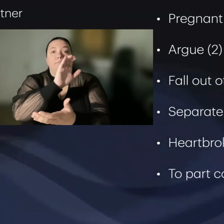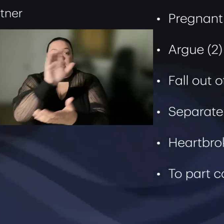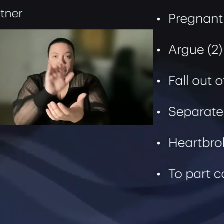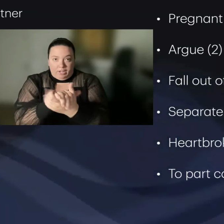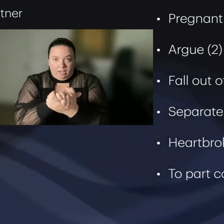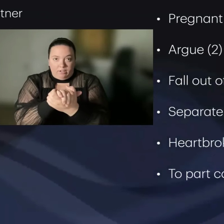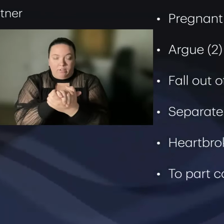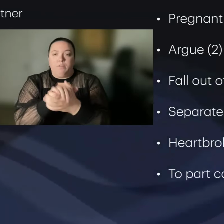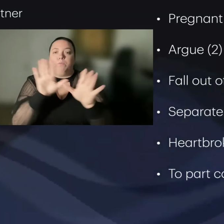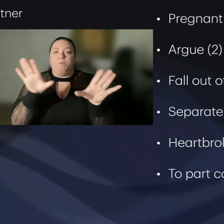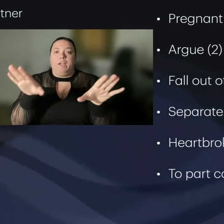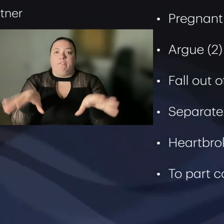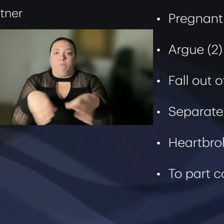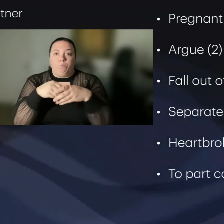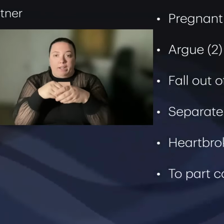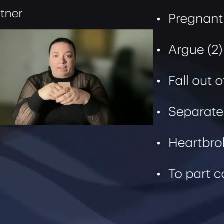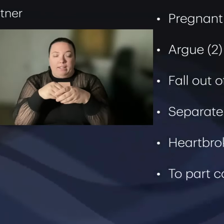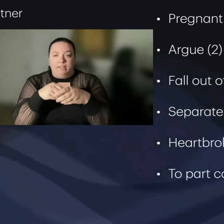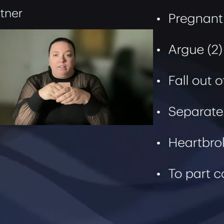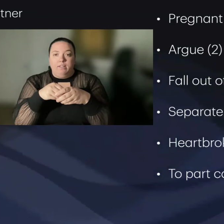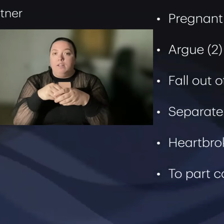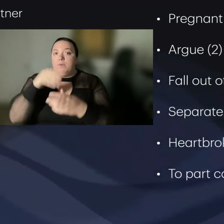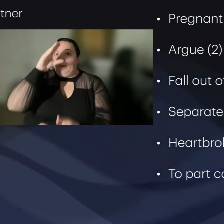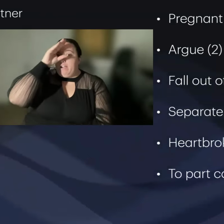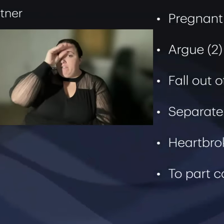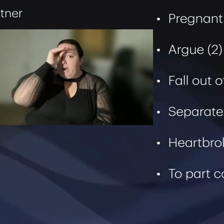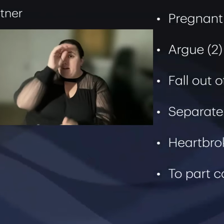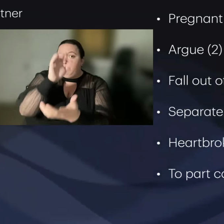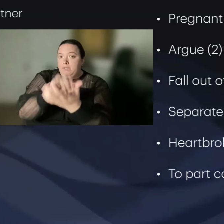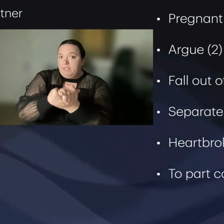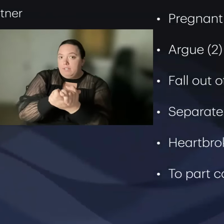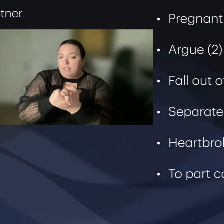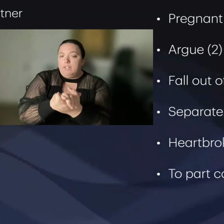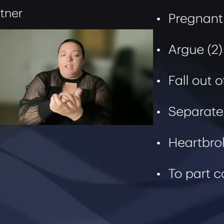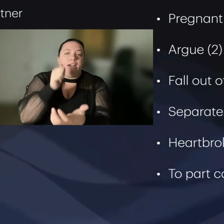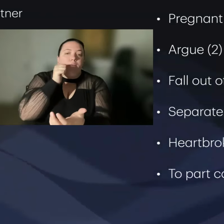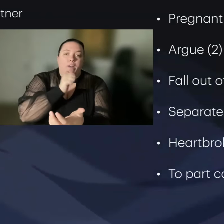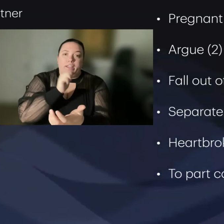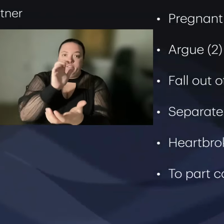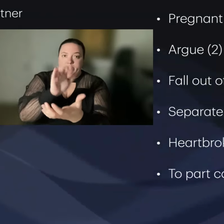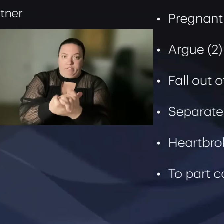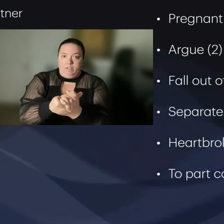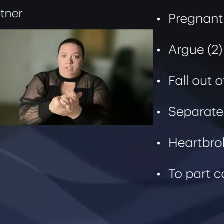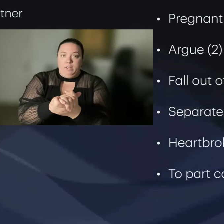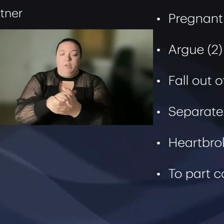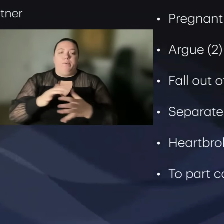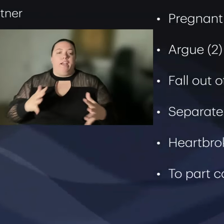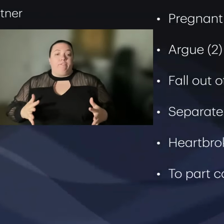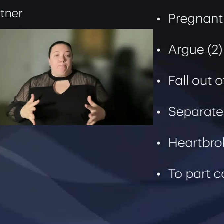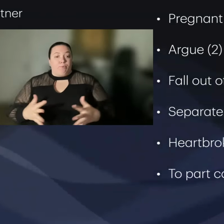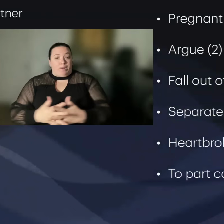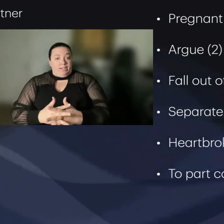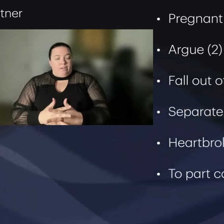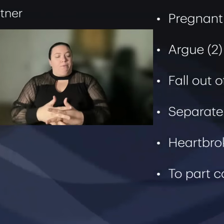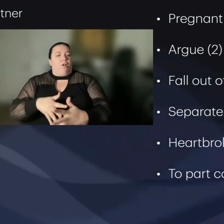we have married, we have wedding, we have husband and wife, we